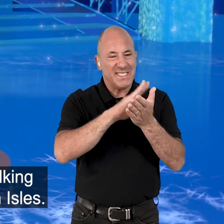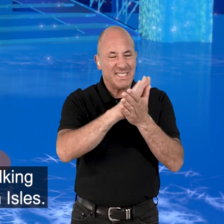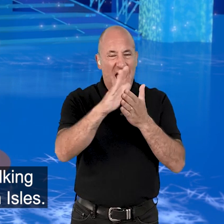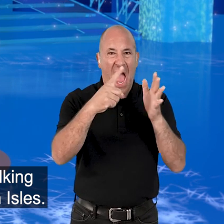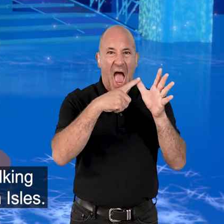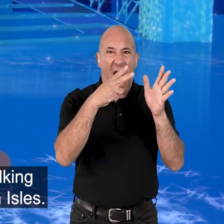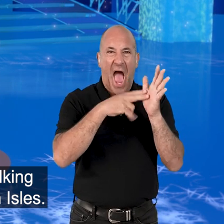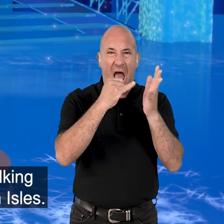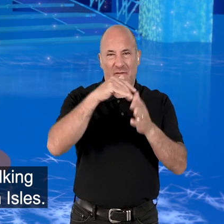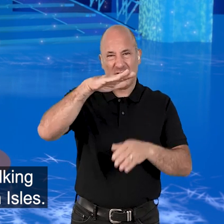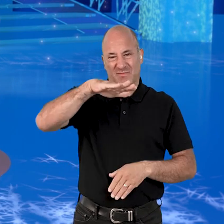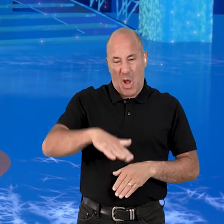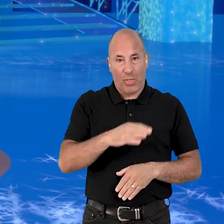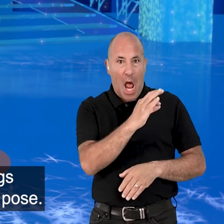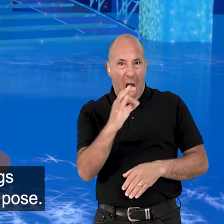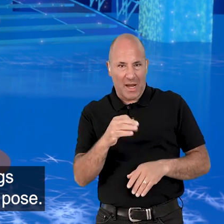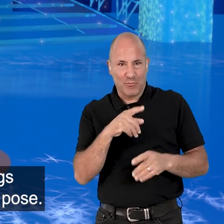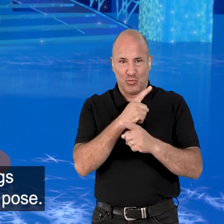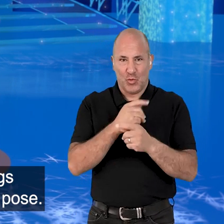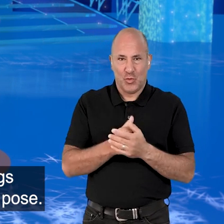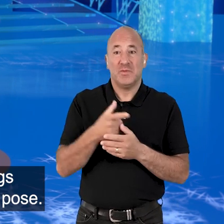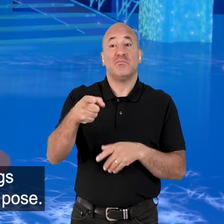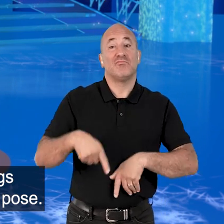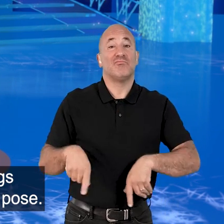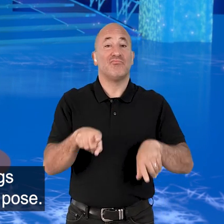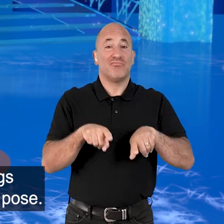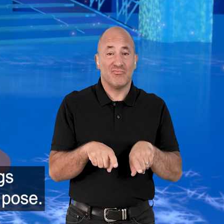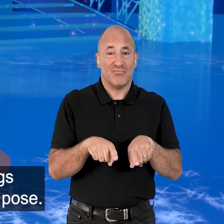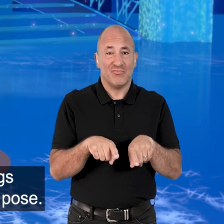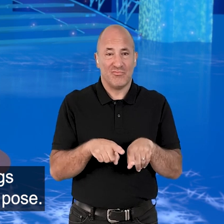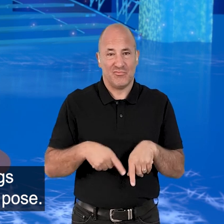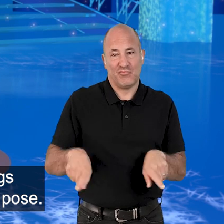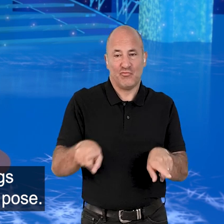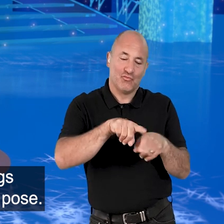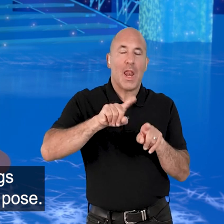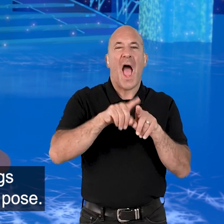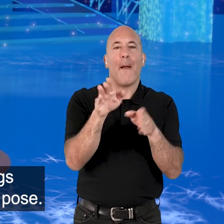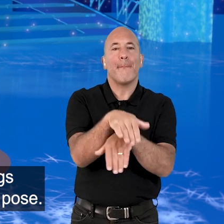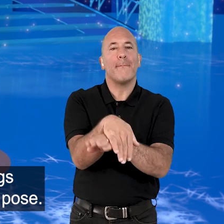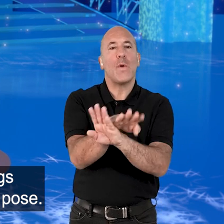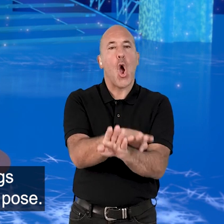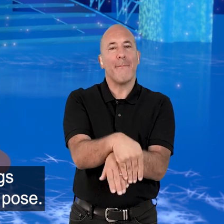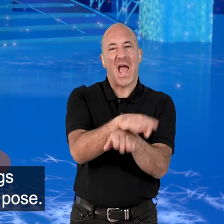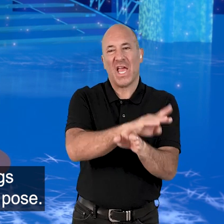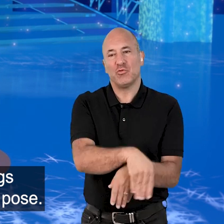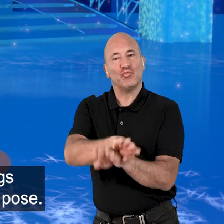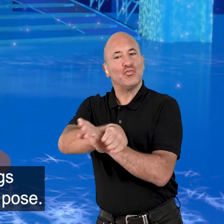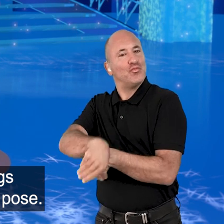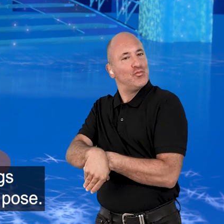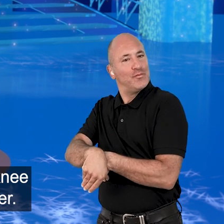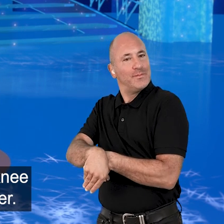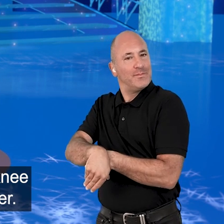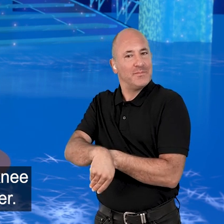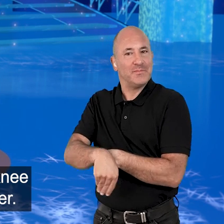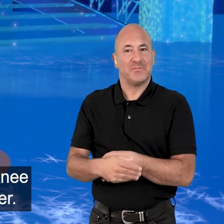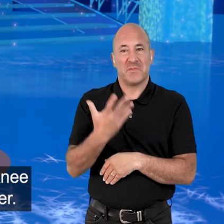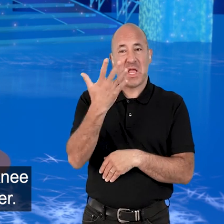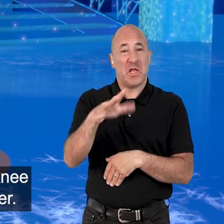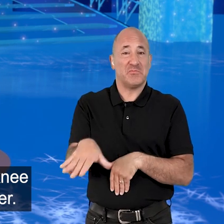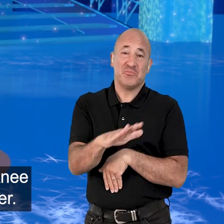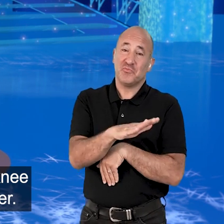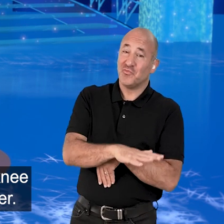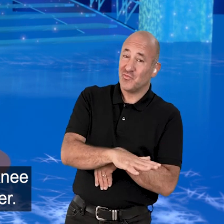Prince Hans of the Southern Isles. Sitting down, take your legs around to the side in mermaid pose. Take your hand onto